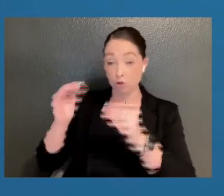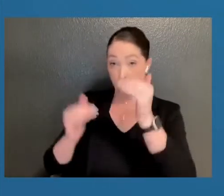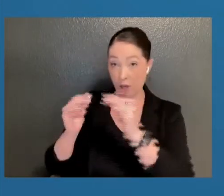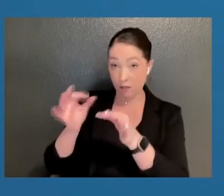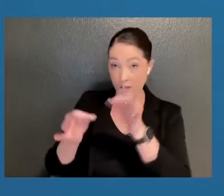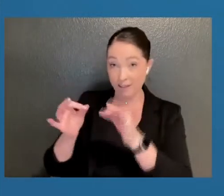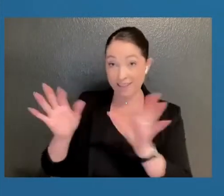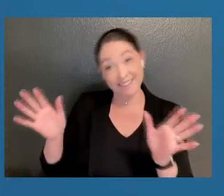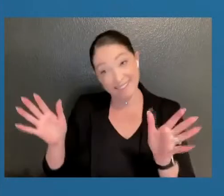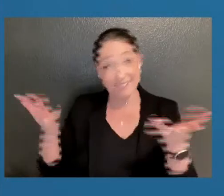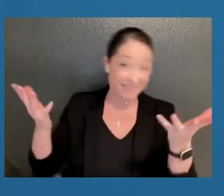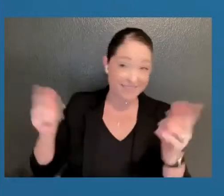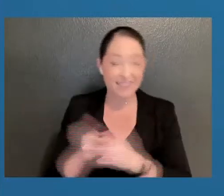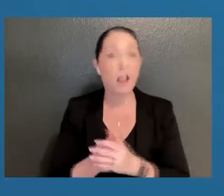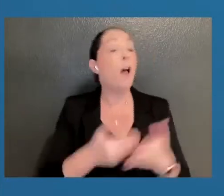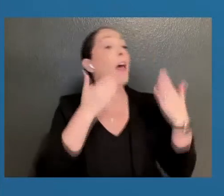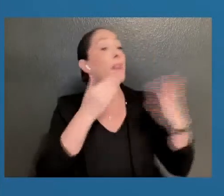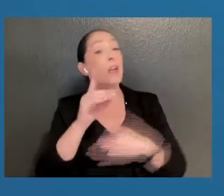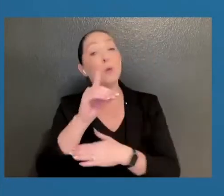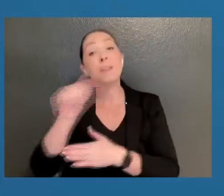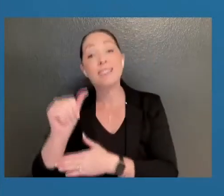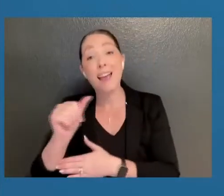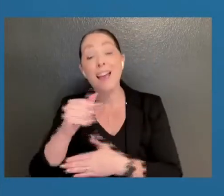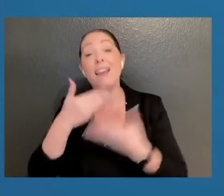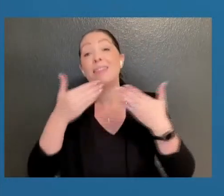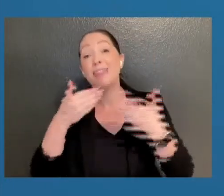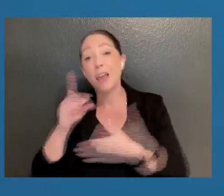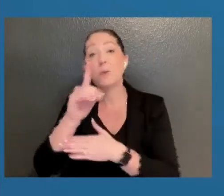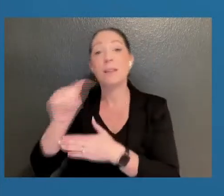I want to thank our DAs for being here. All right. Governor's gonna All right, come thanks, back for